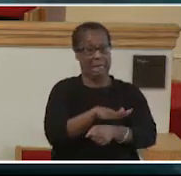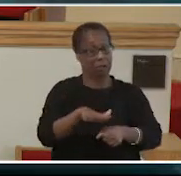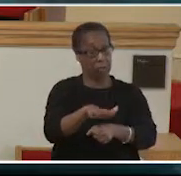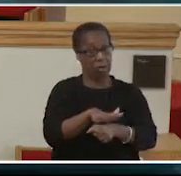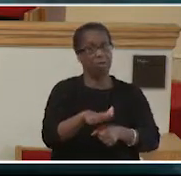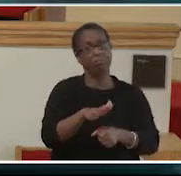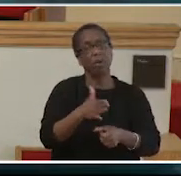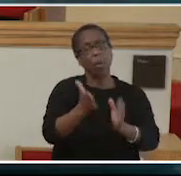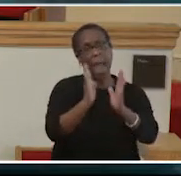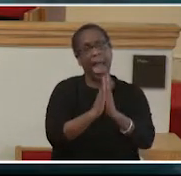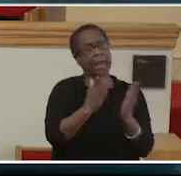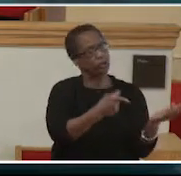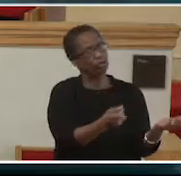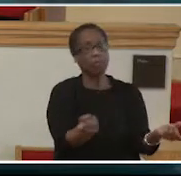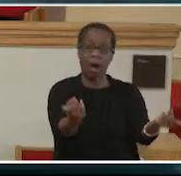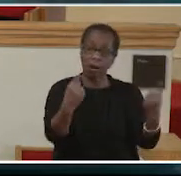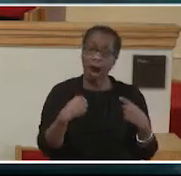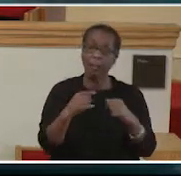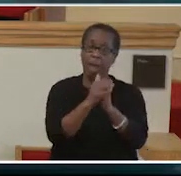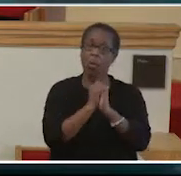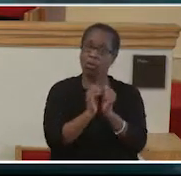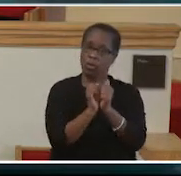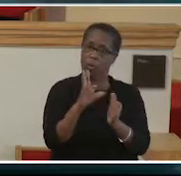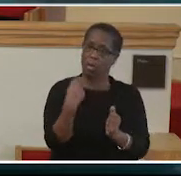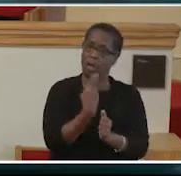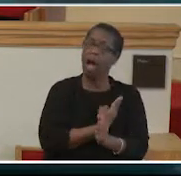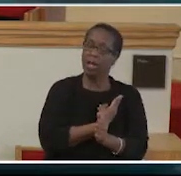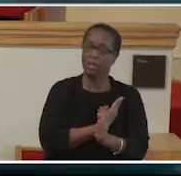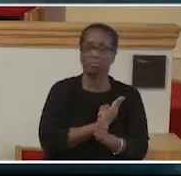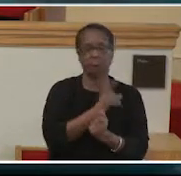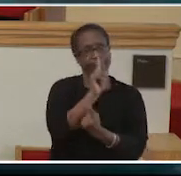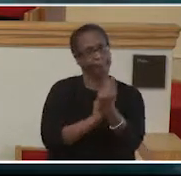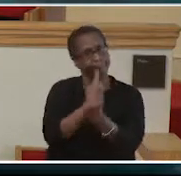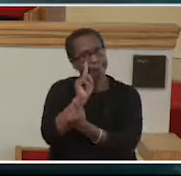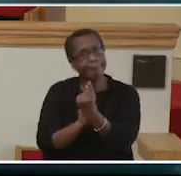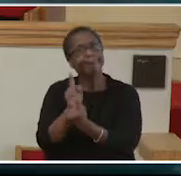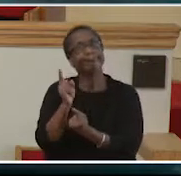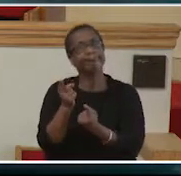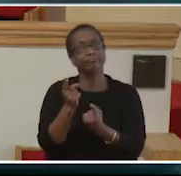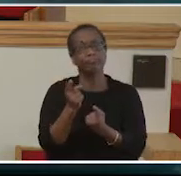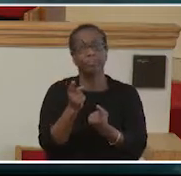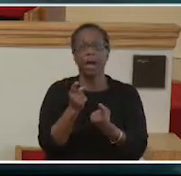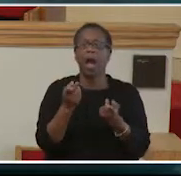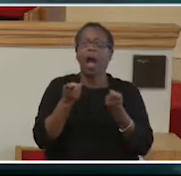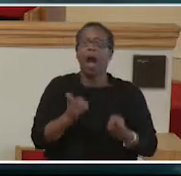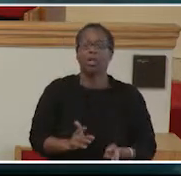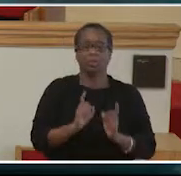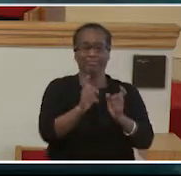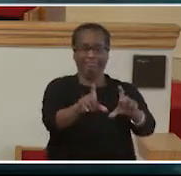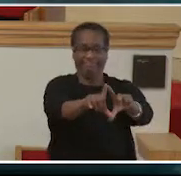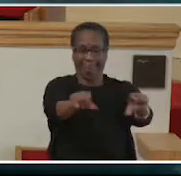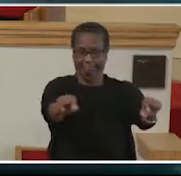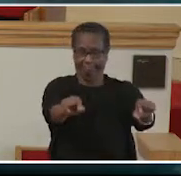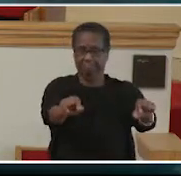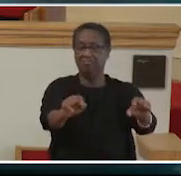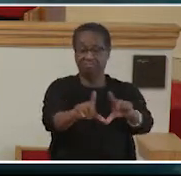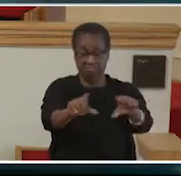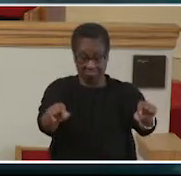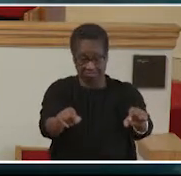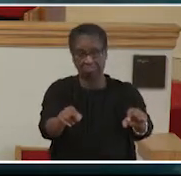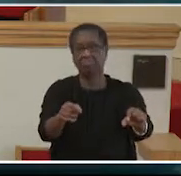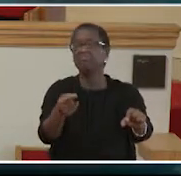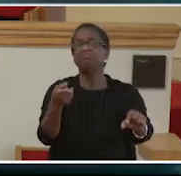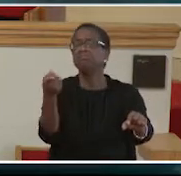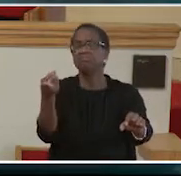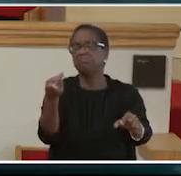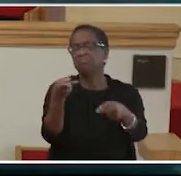would come and worship with us in person. Our ushers are giving you a little packet of information, and in that packet. We're asking for